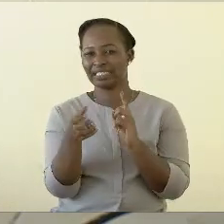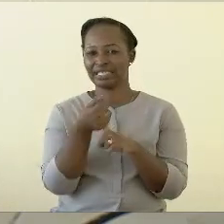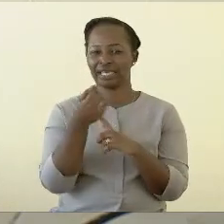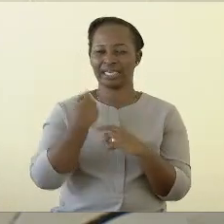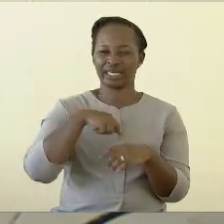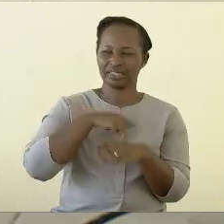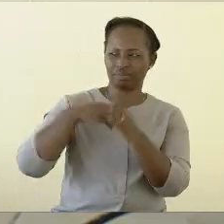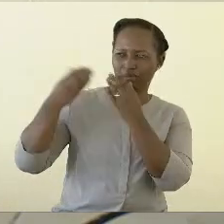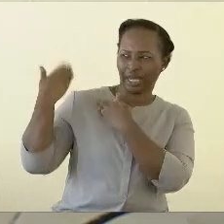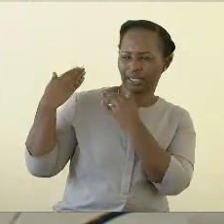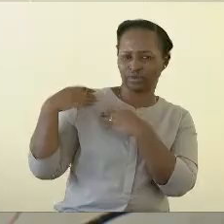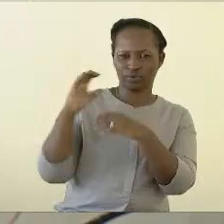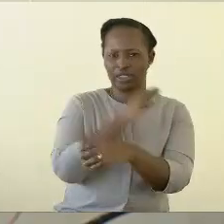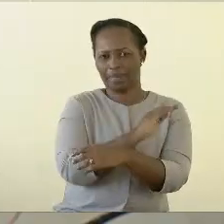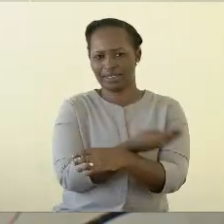carrying capacity?